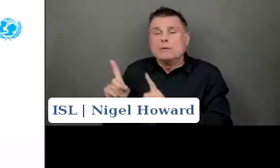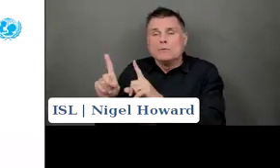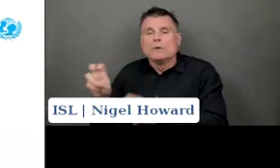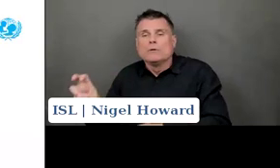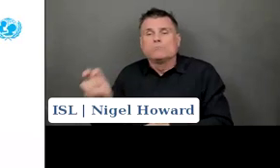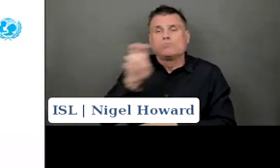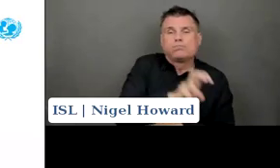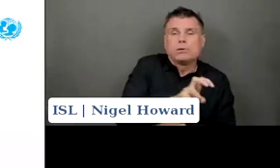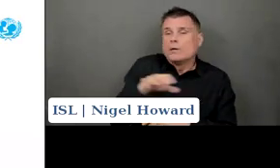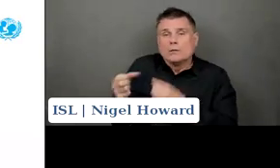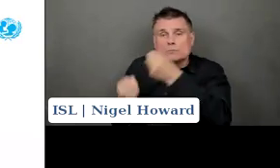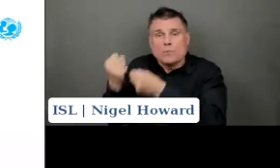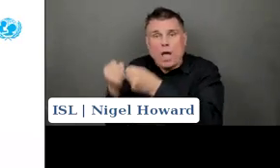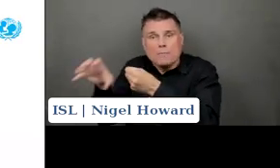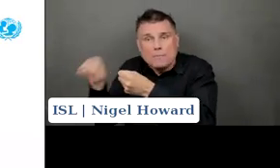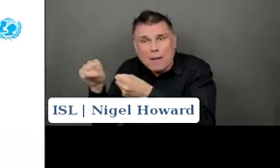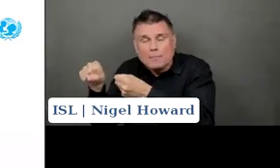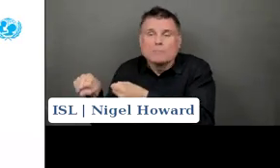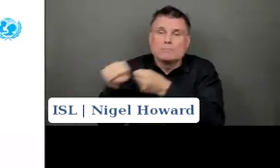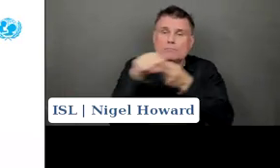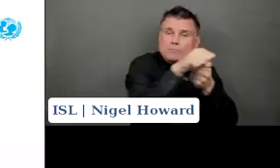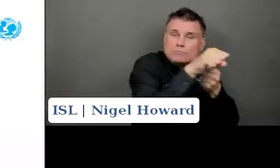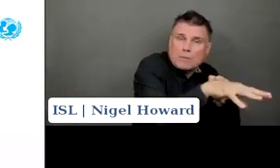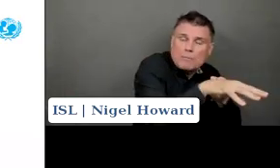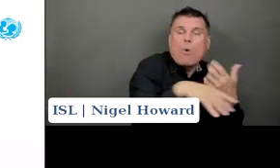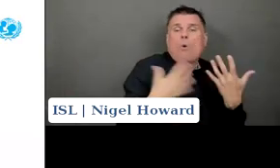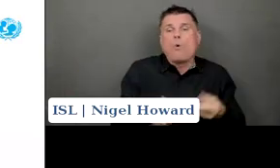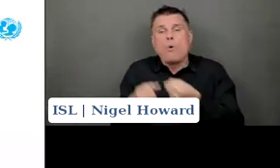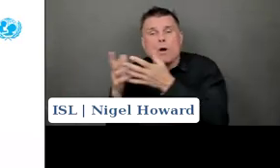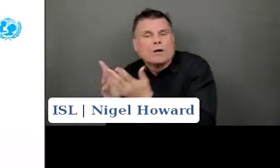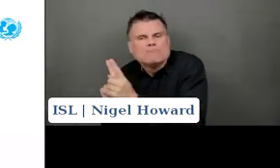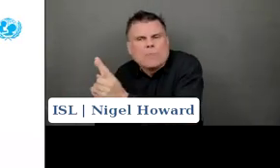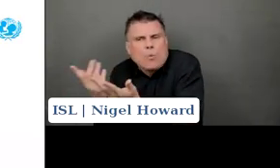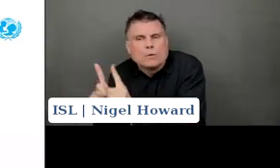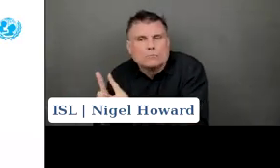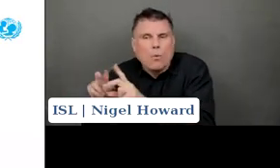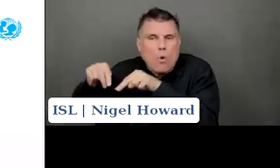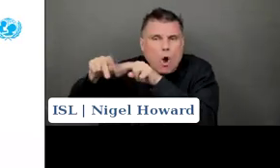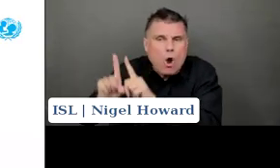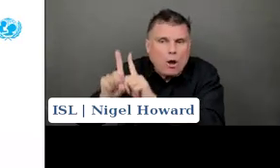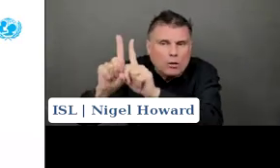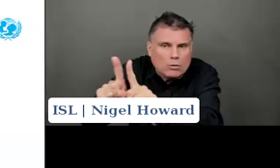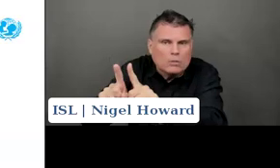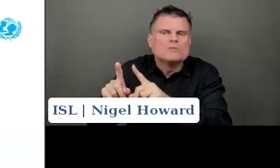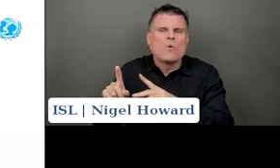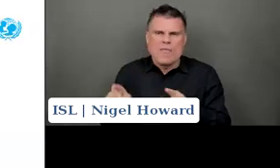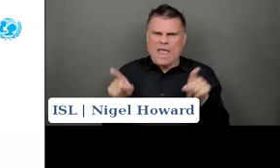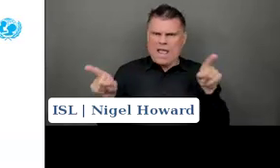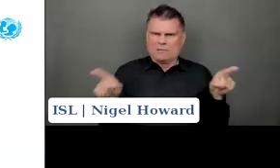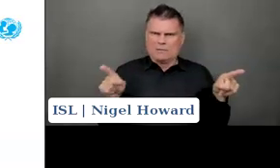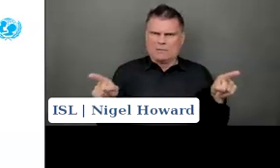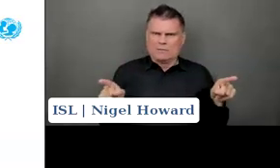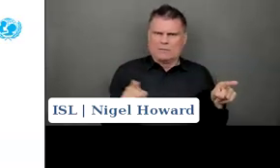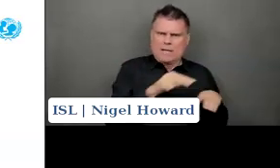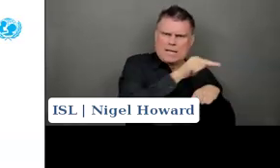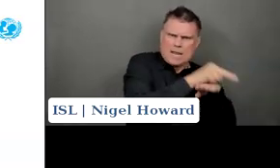because very often there is confusion as to where these two terms intersect and why they come together. But we do think it's very